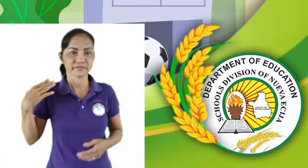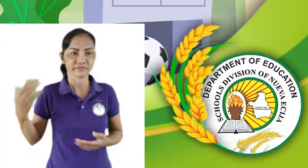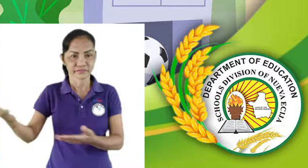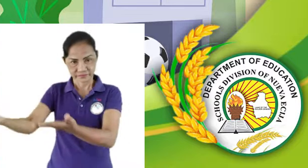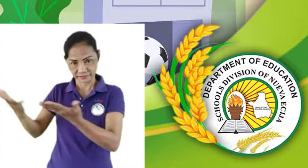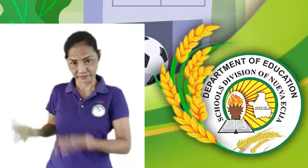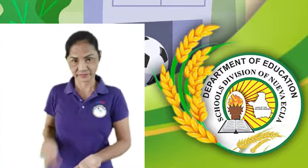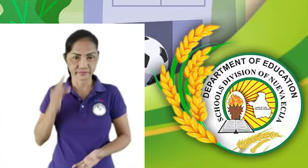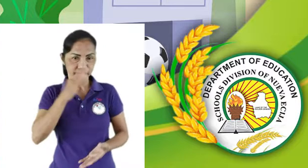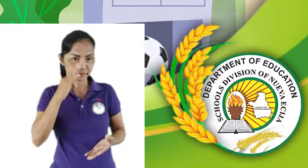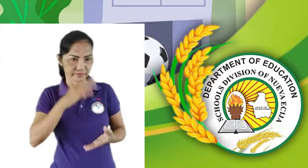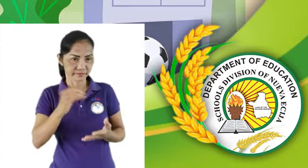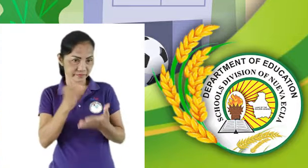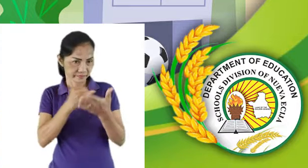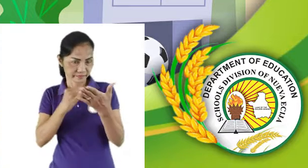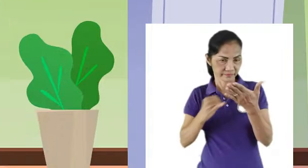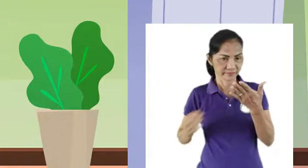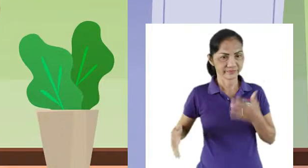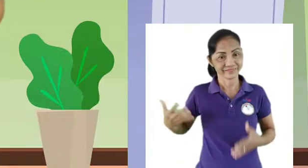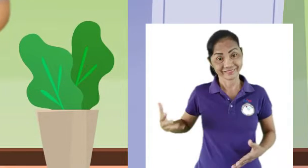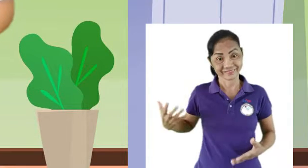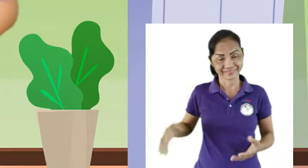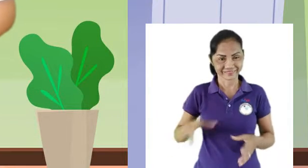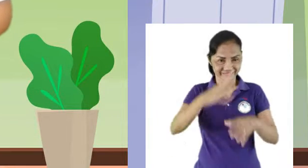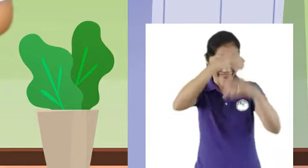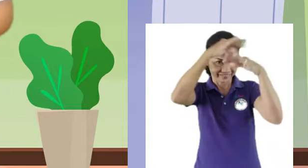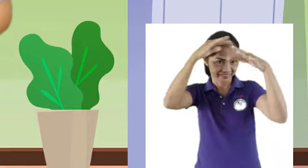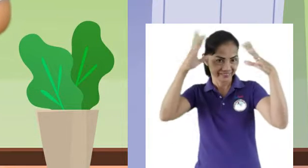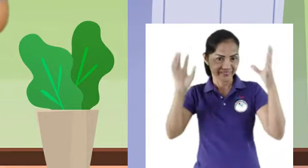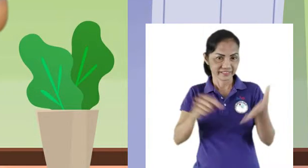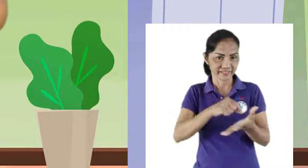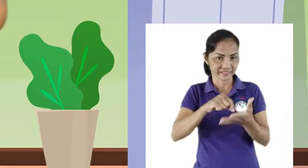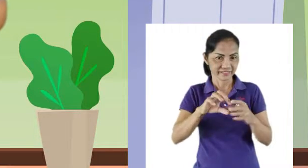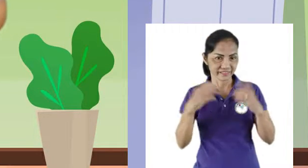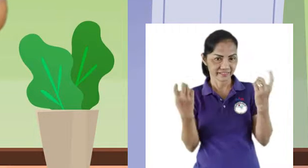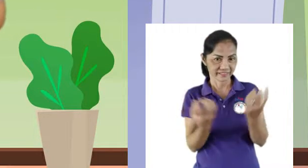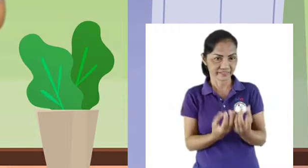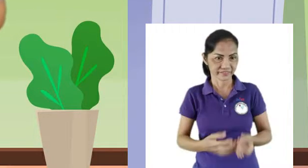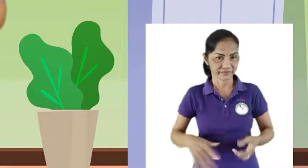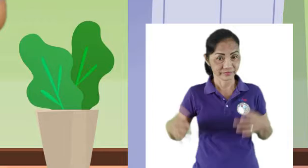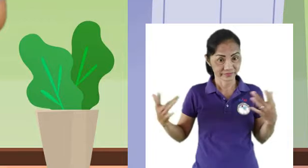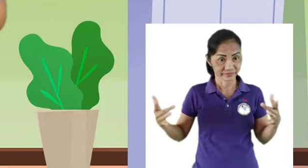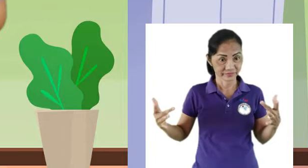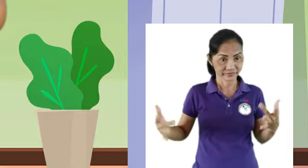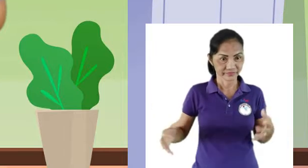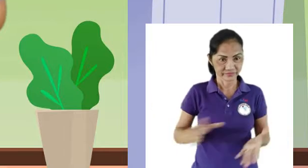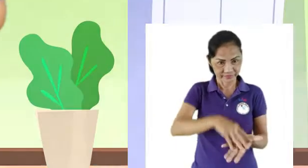and beautiful creative writing class. Are you excited to learn more about our subject?